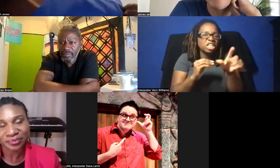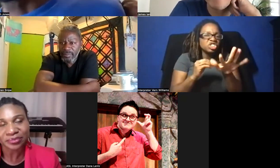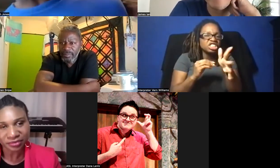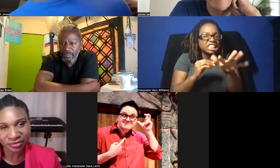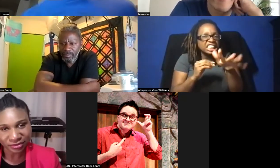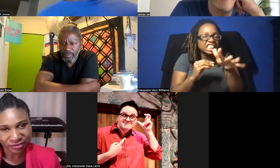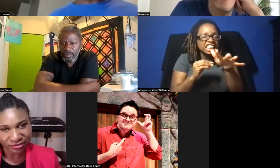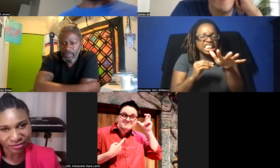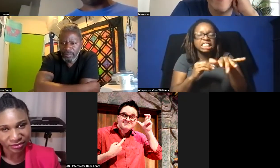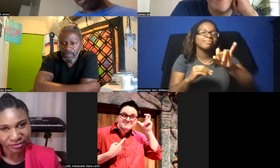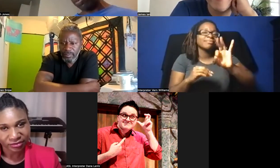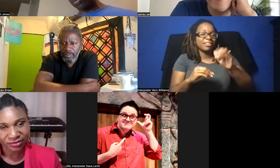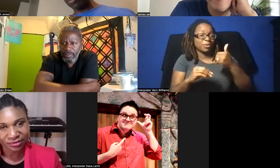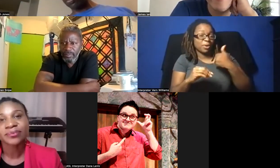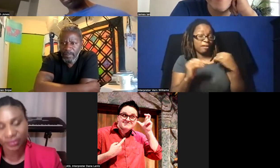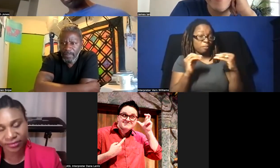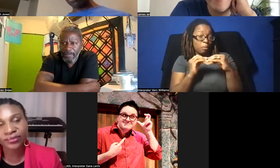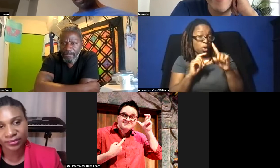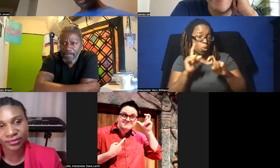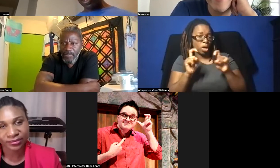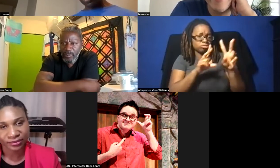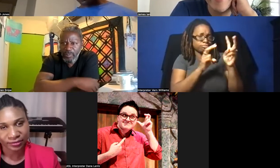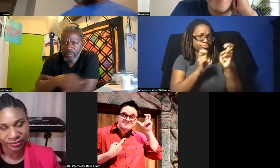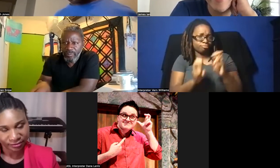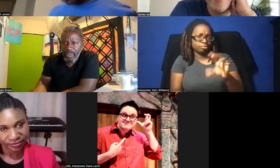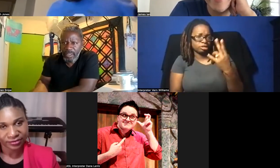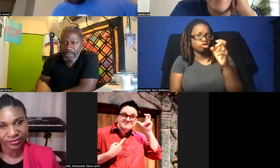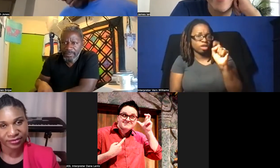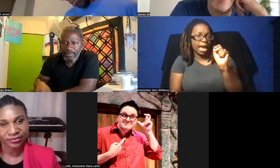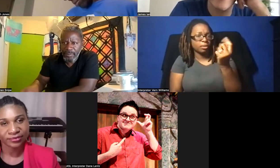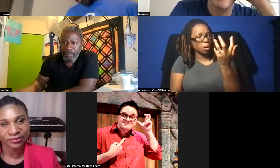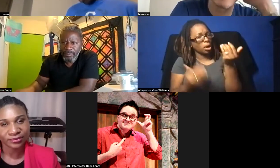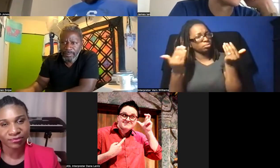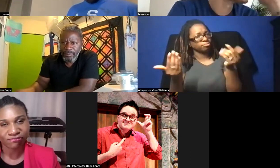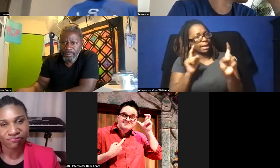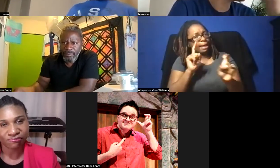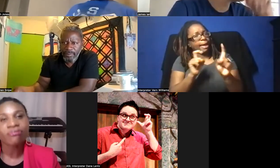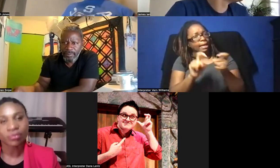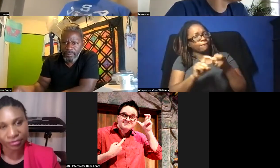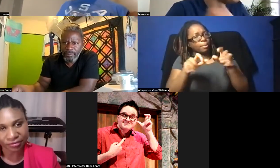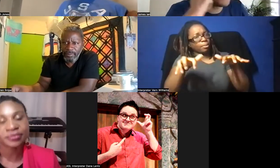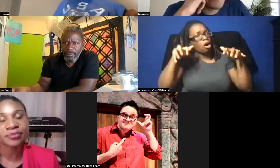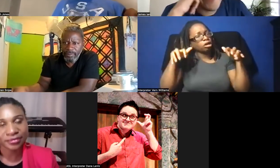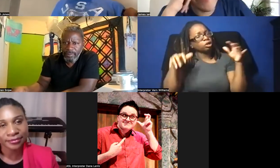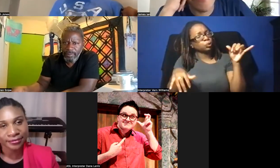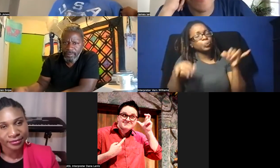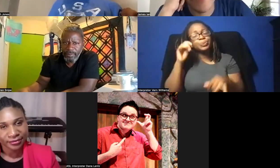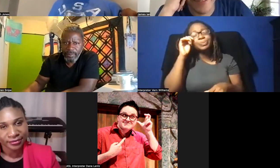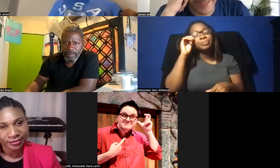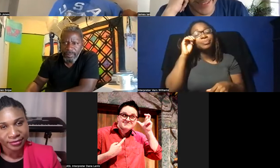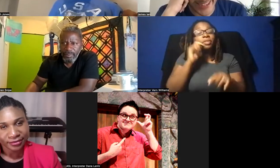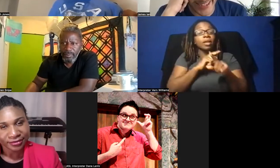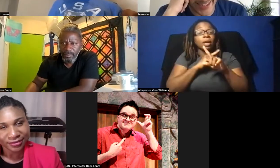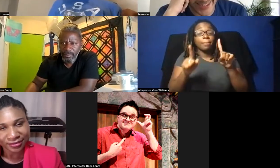And if you have questions, please put them in the chat, because we do want to ask our questions from the community as well. But this question is